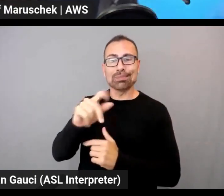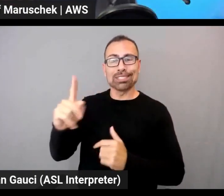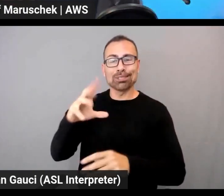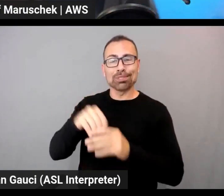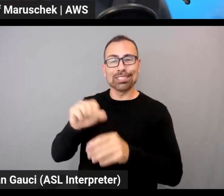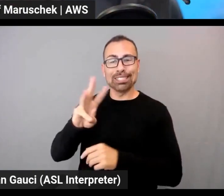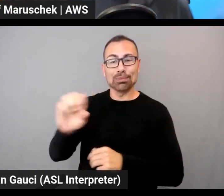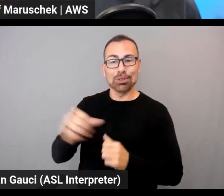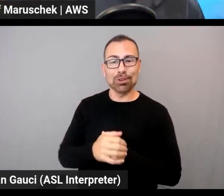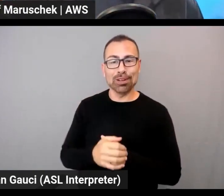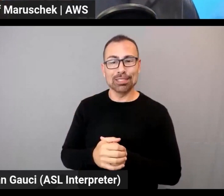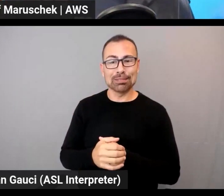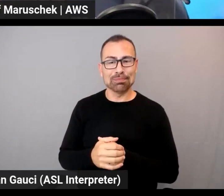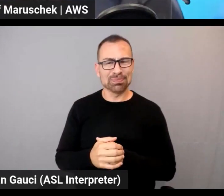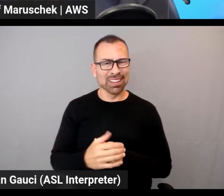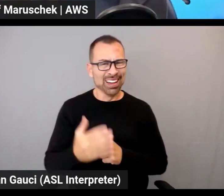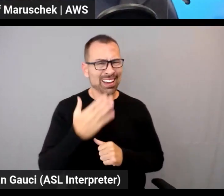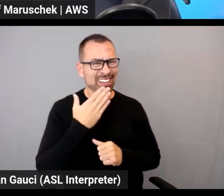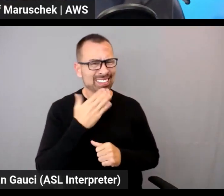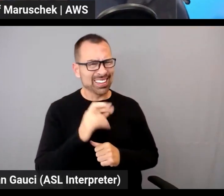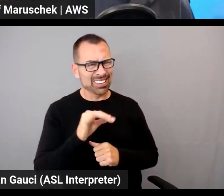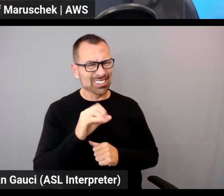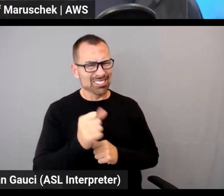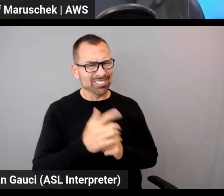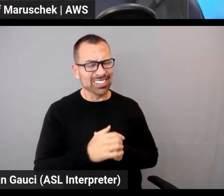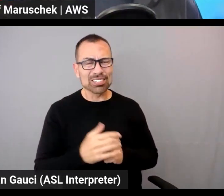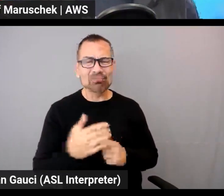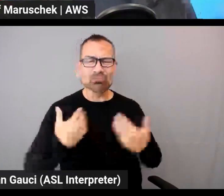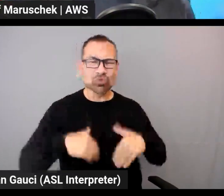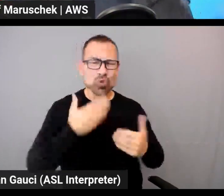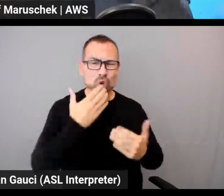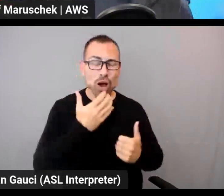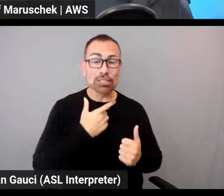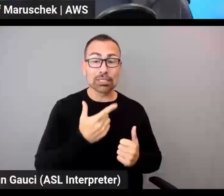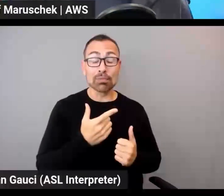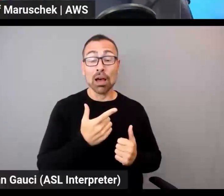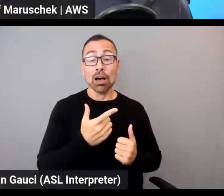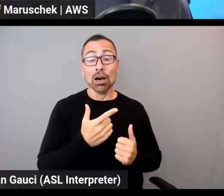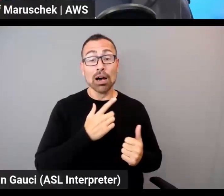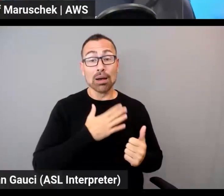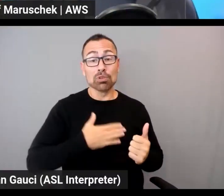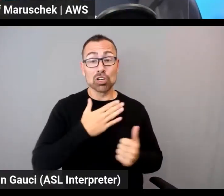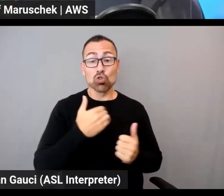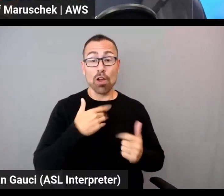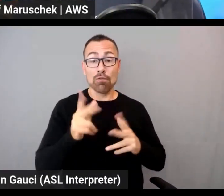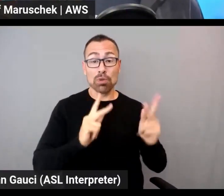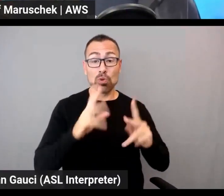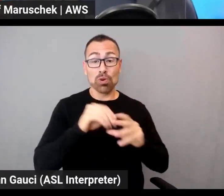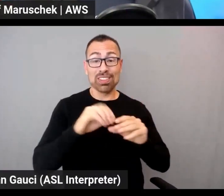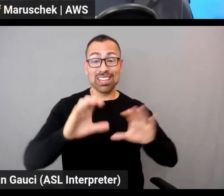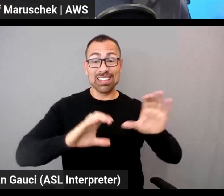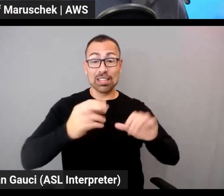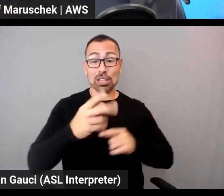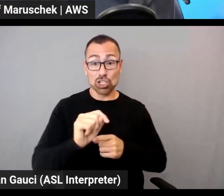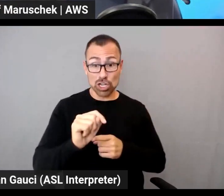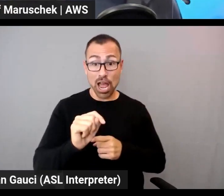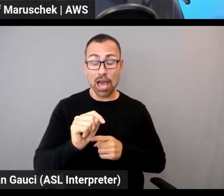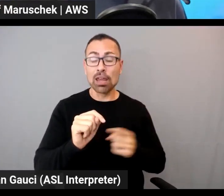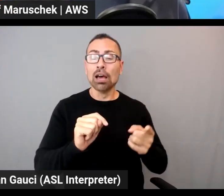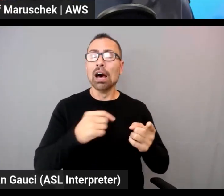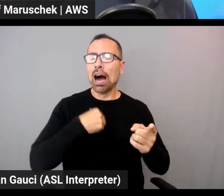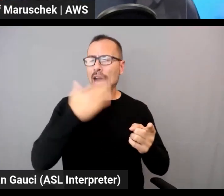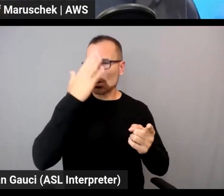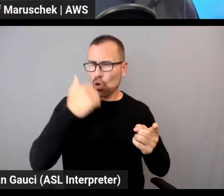for your time today. And I know you have some folks that are hiding out in our chat today. And there's a workshop that if folks want to learn about